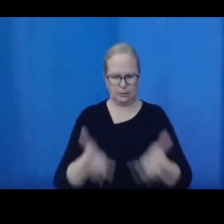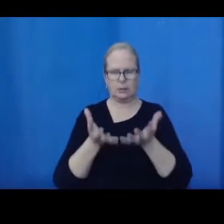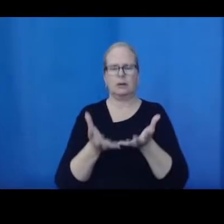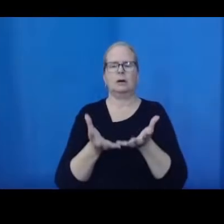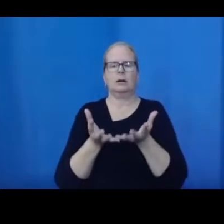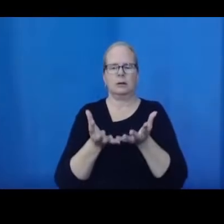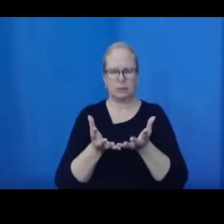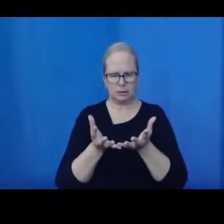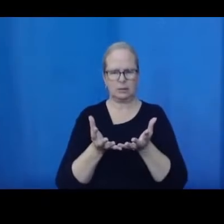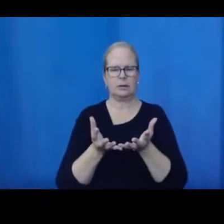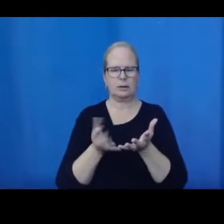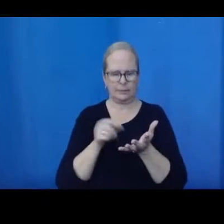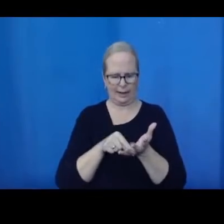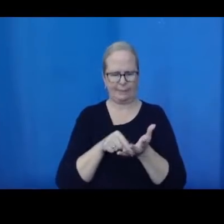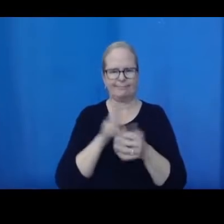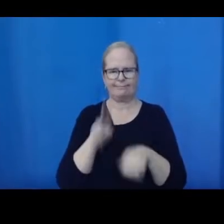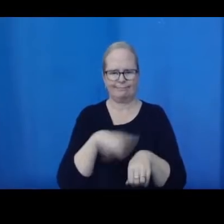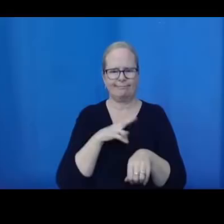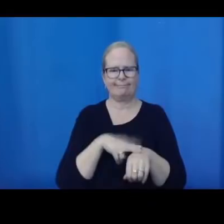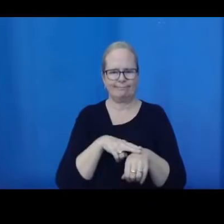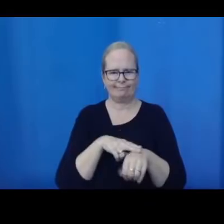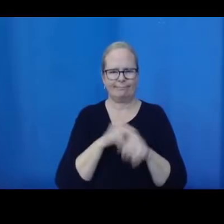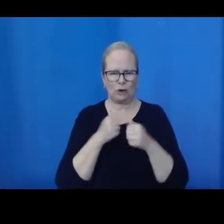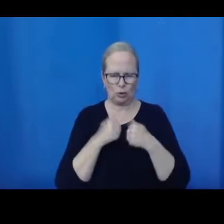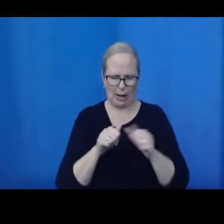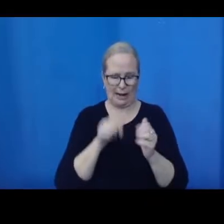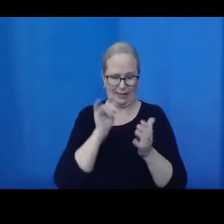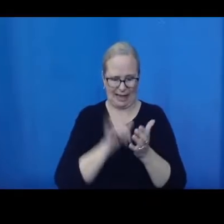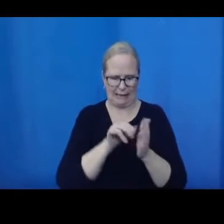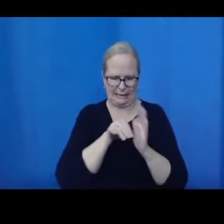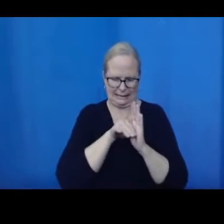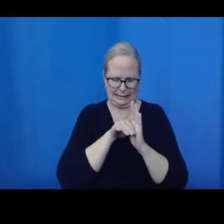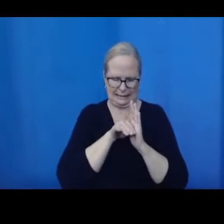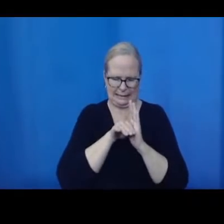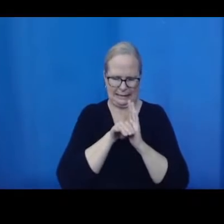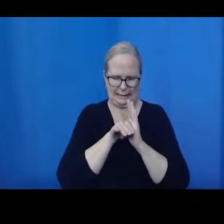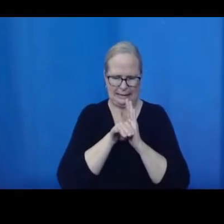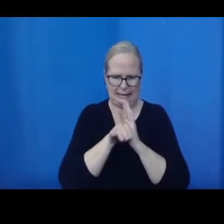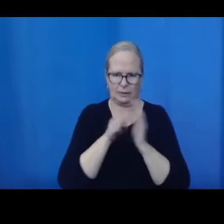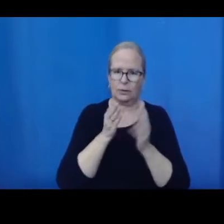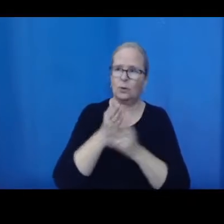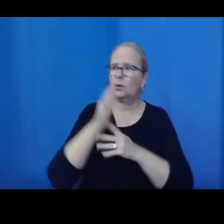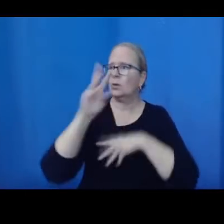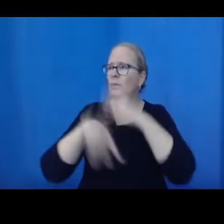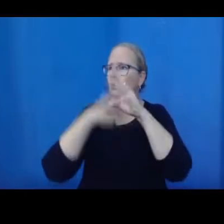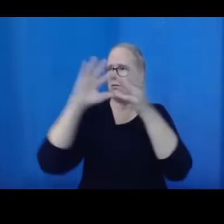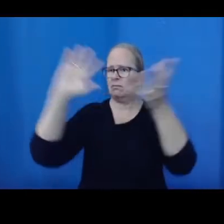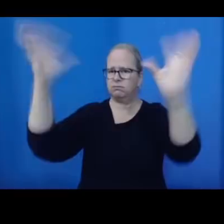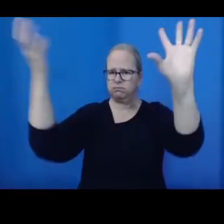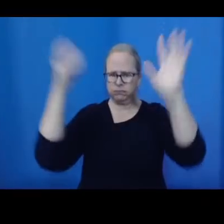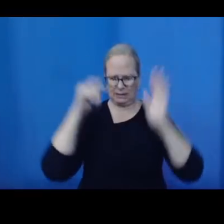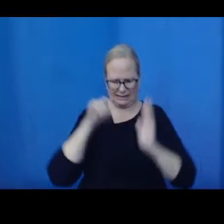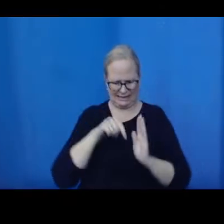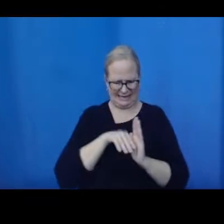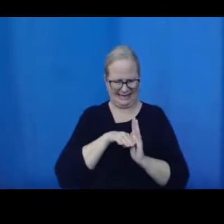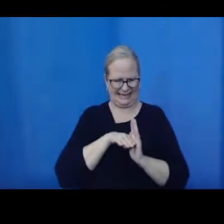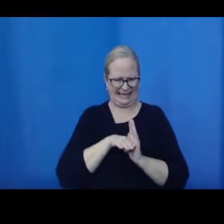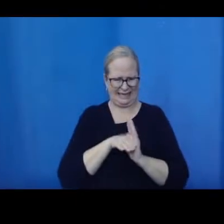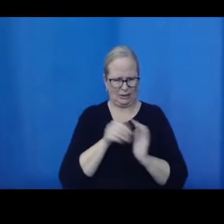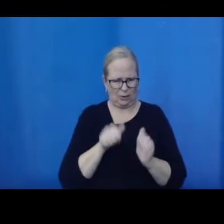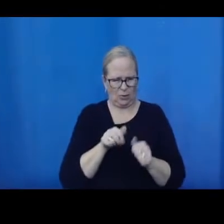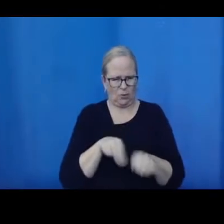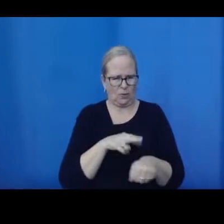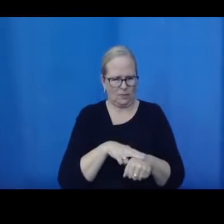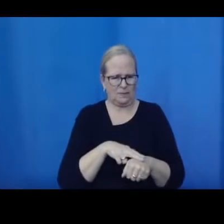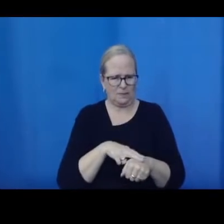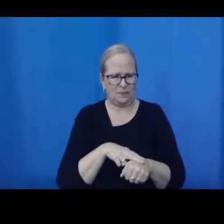connection. And those are the things that protect us, right? Those are the things that help, no matter what age we are, feel like we're going to